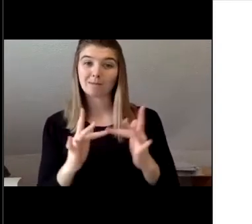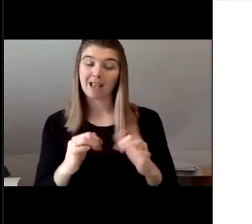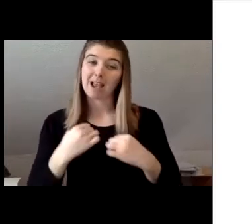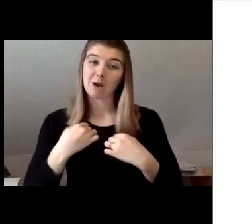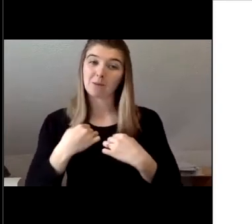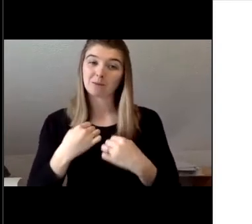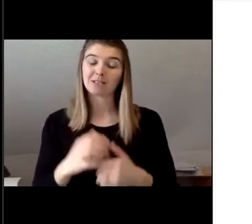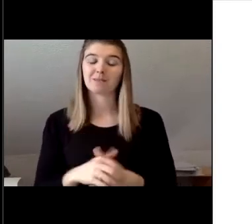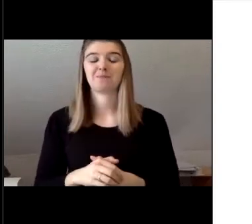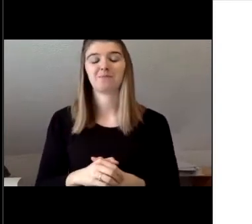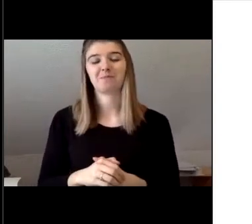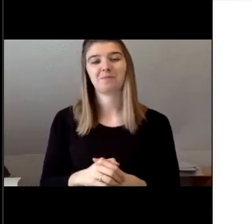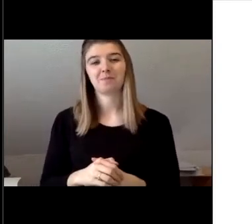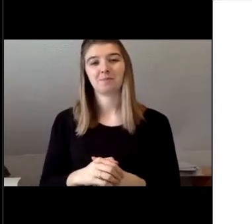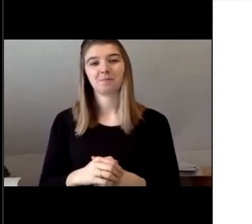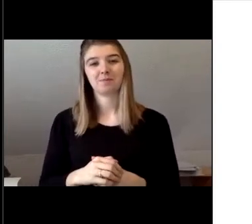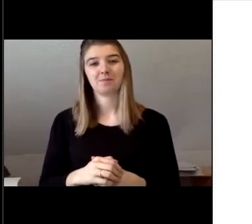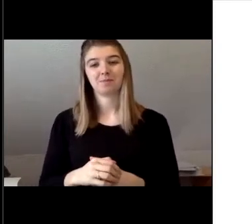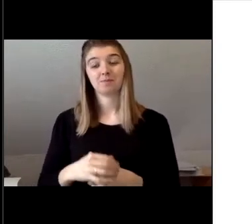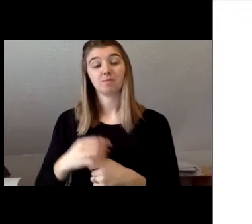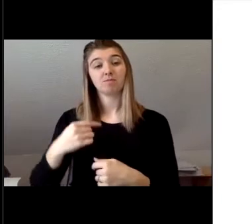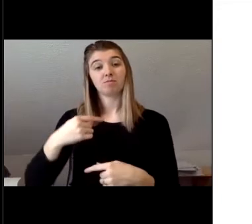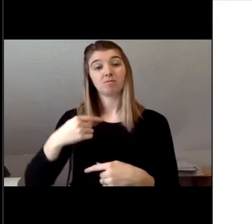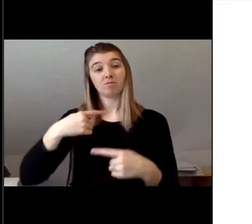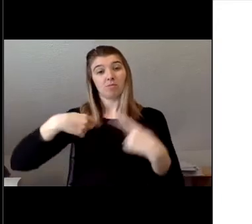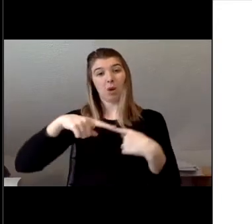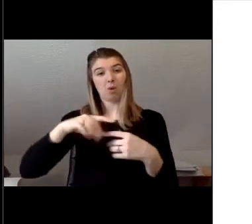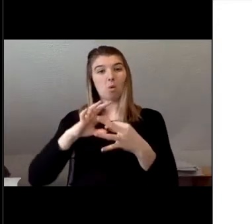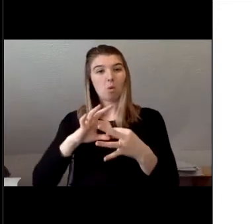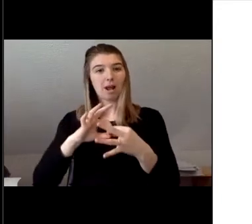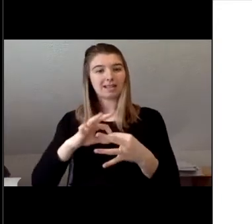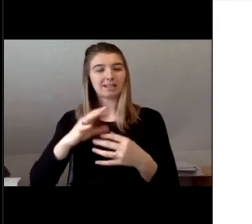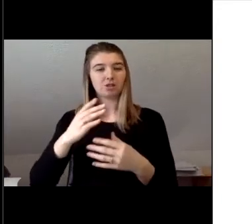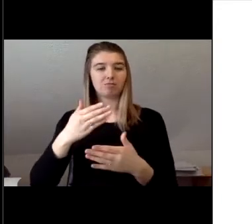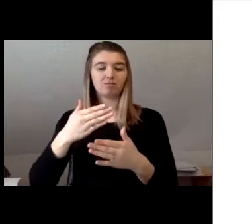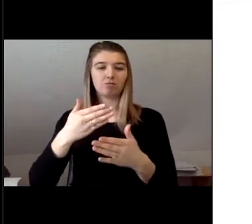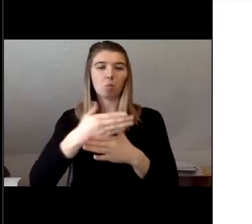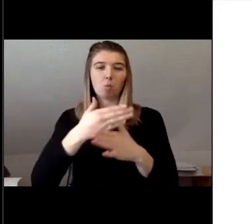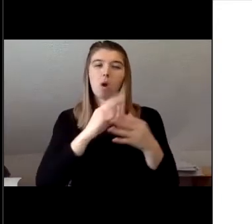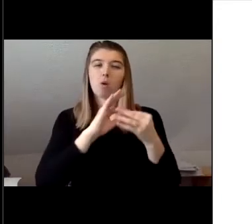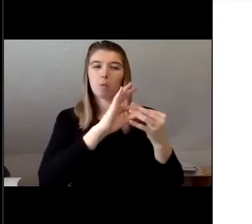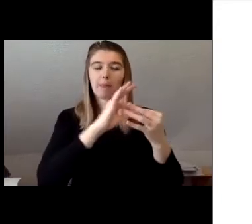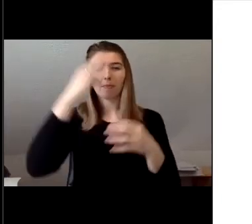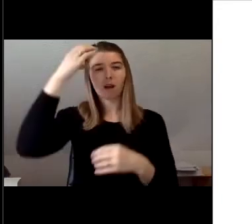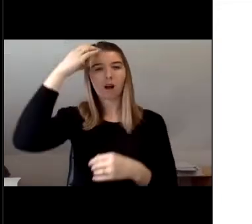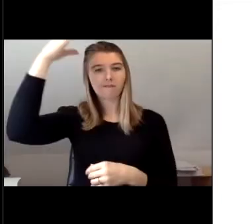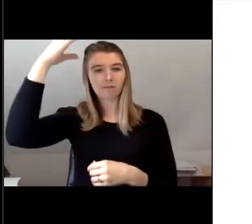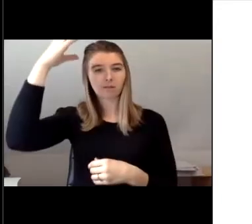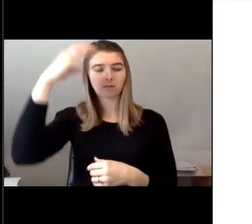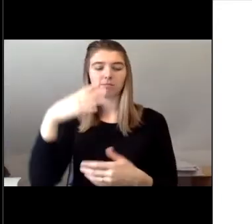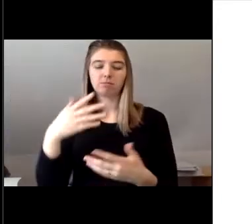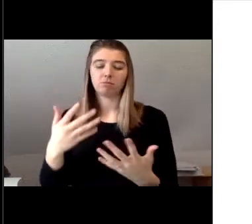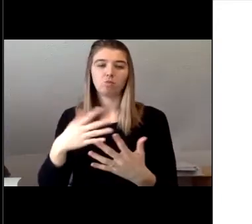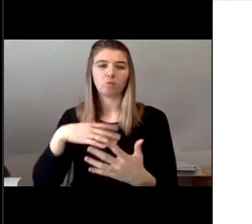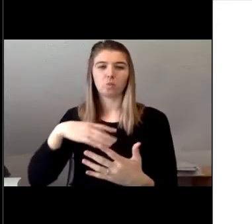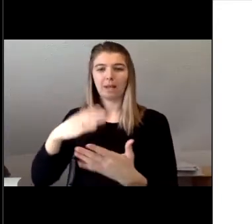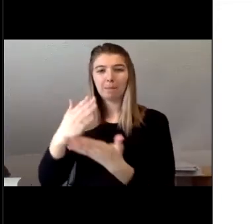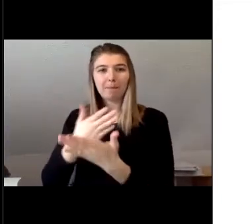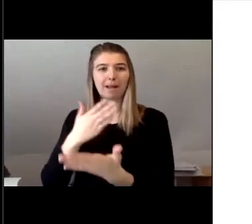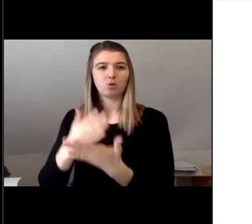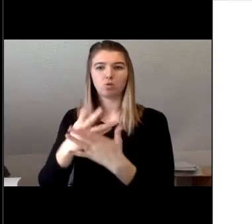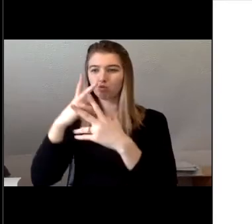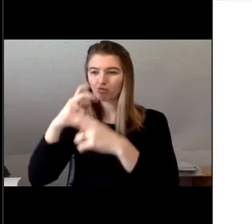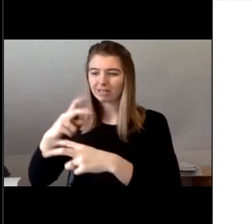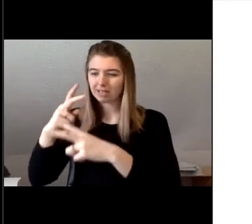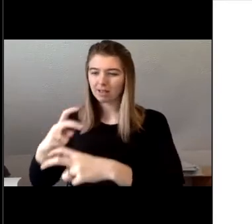As a federal government organization, it's really our responsibility to ensure that research is done for the benefit of all. And we know